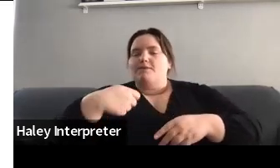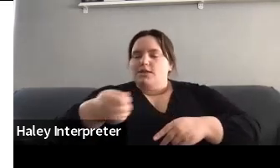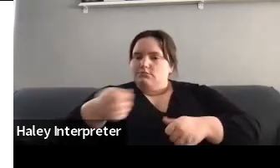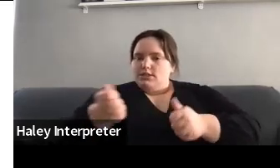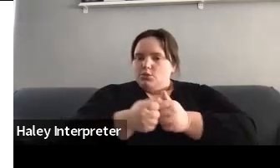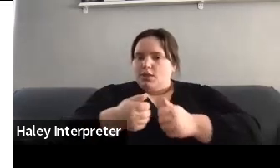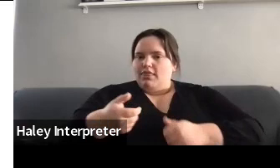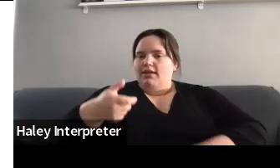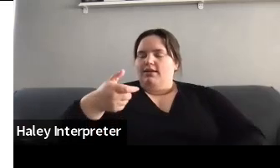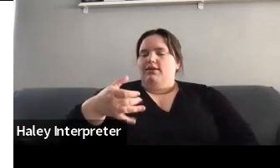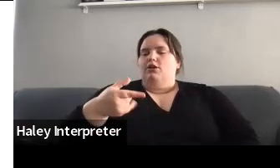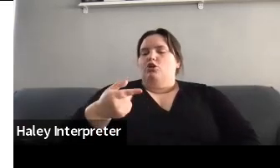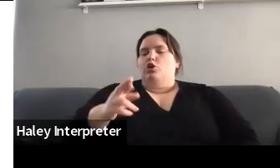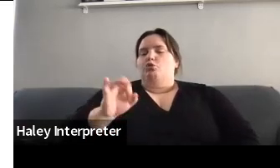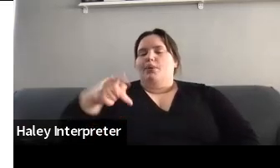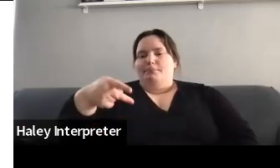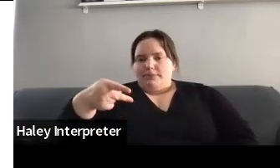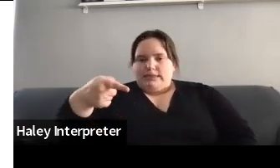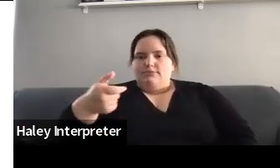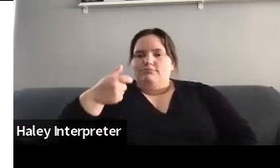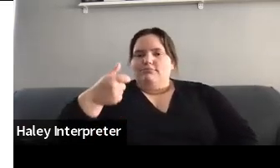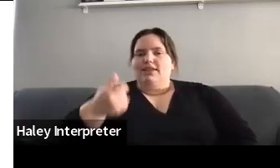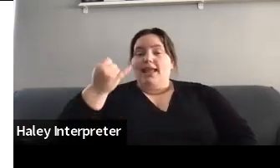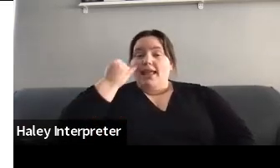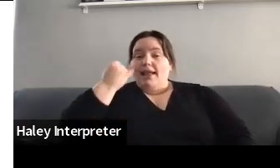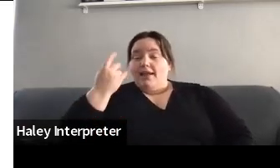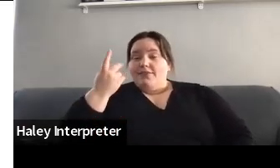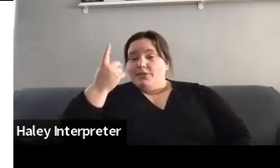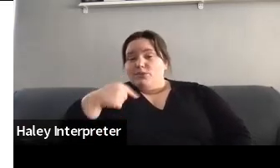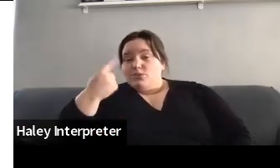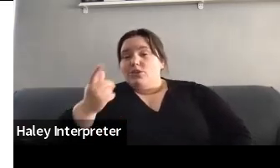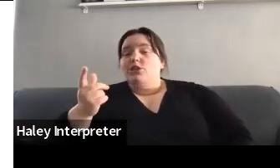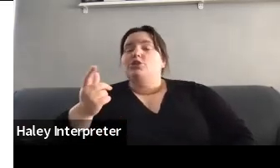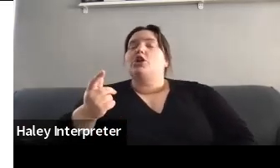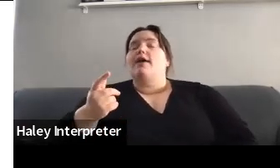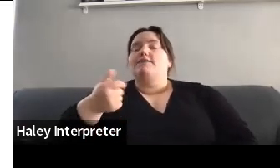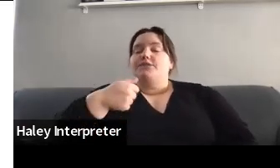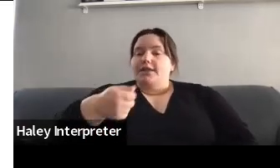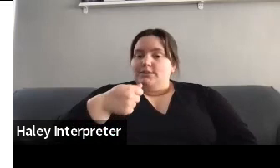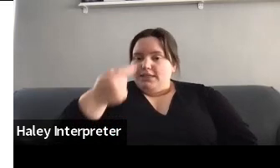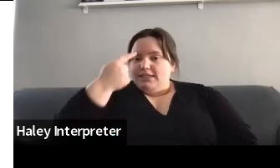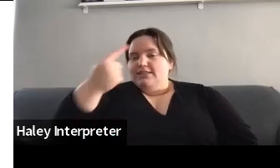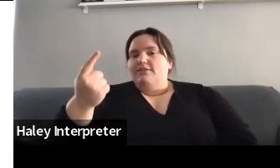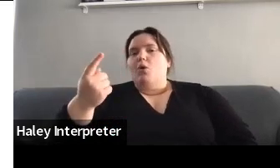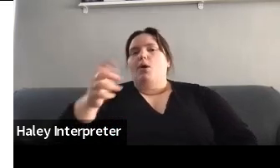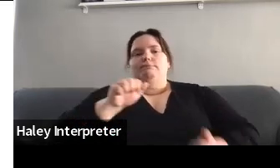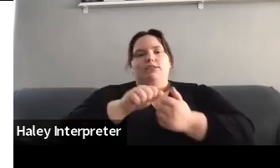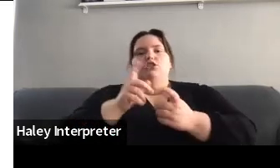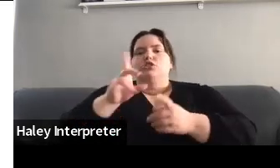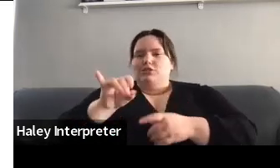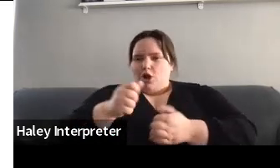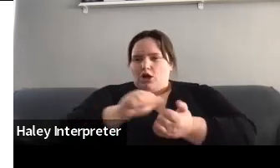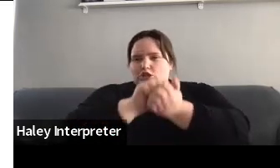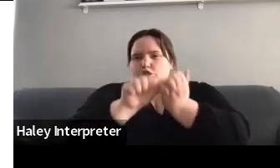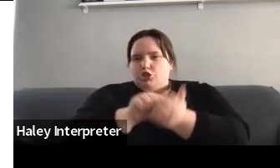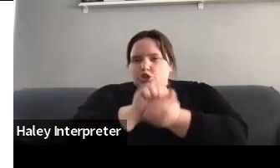you search for frisbees for aggressive chewers, this is actually where I found the ones that